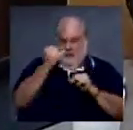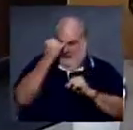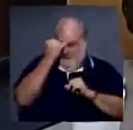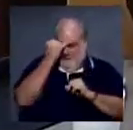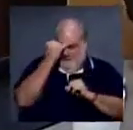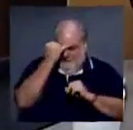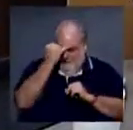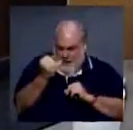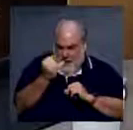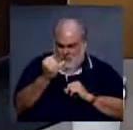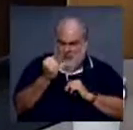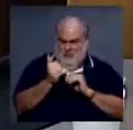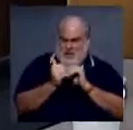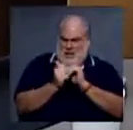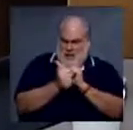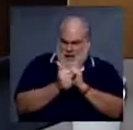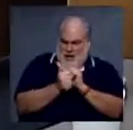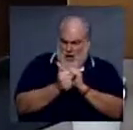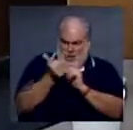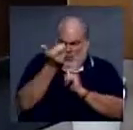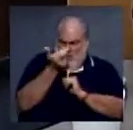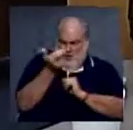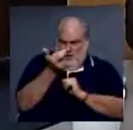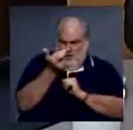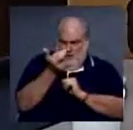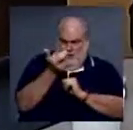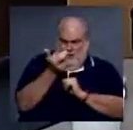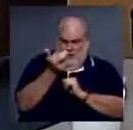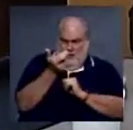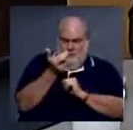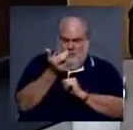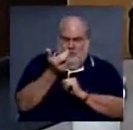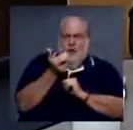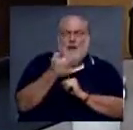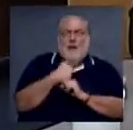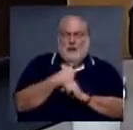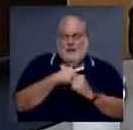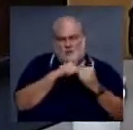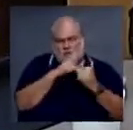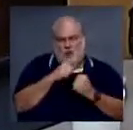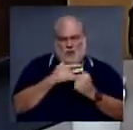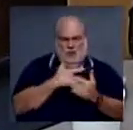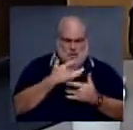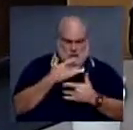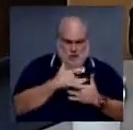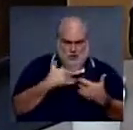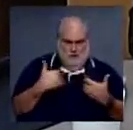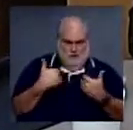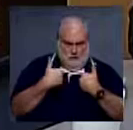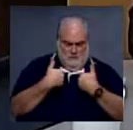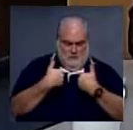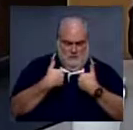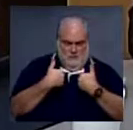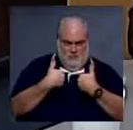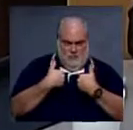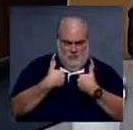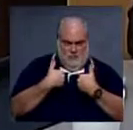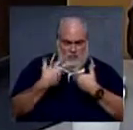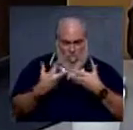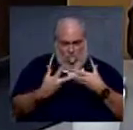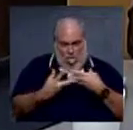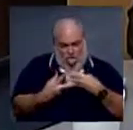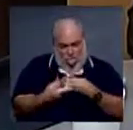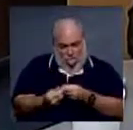thought processes that even led to something like this. So I am very much concerned, and I agree that we are putting a lot of money into this